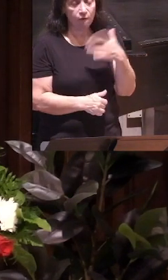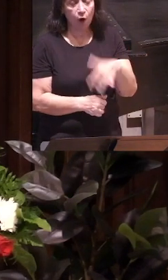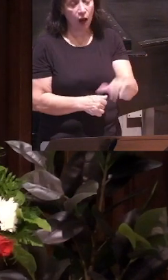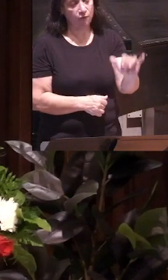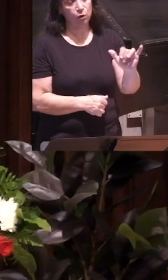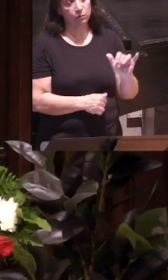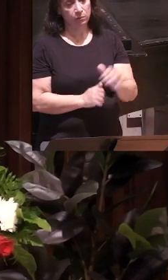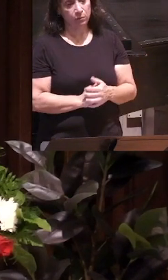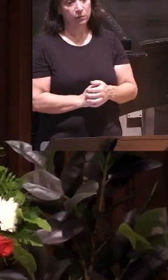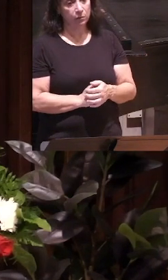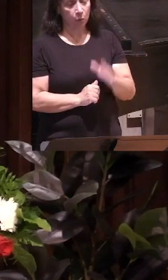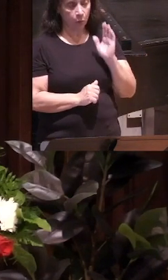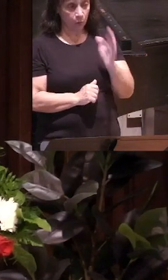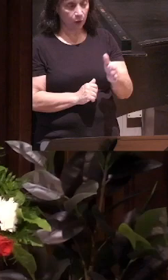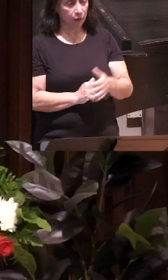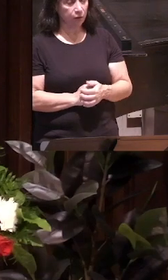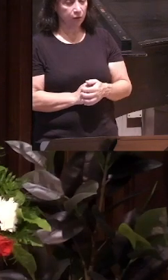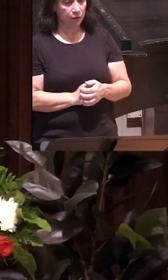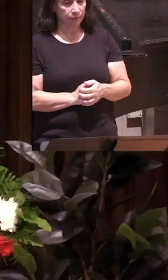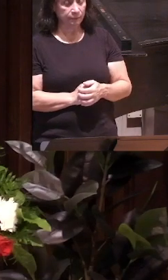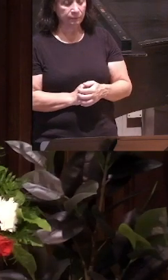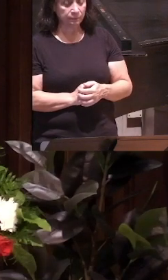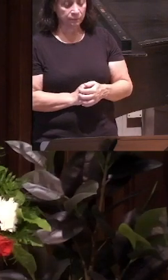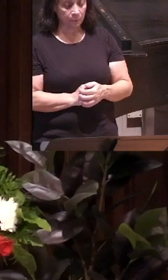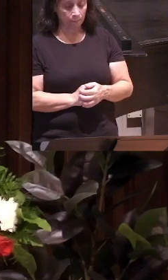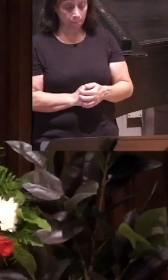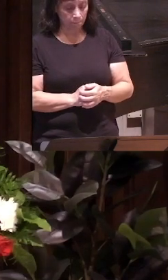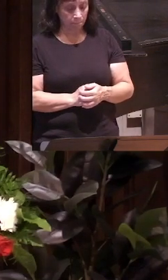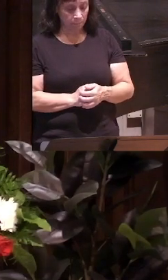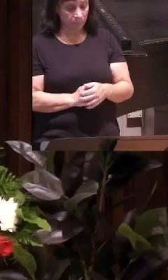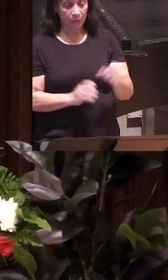forever. Know that.